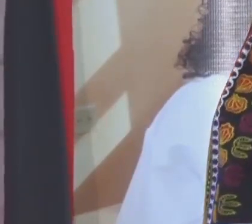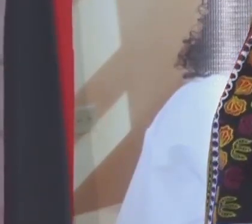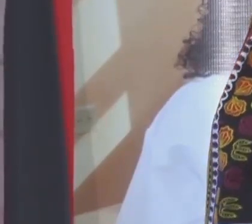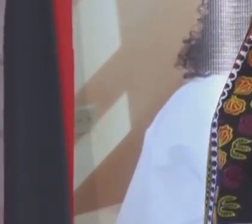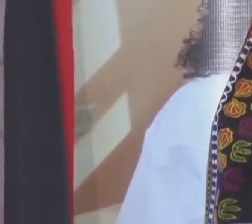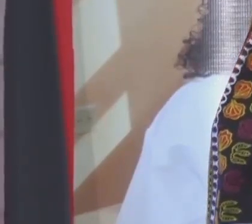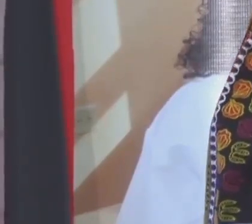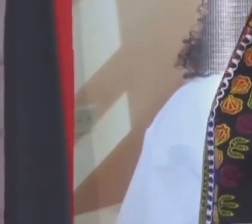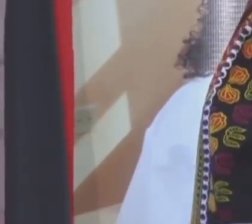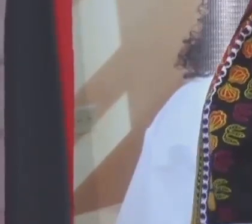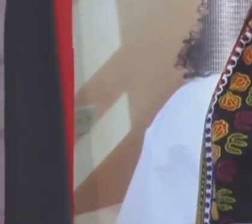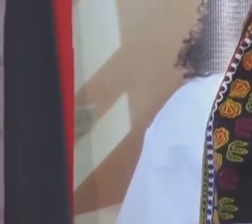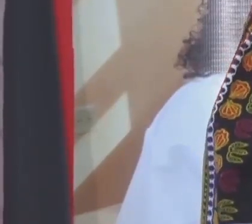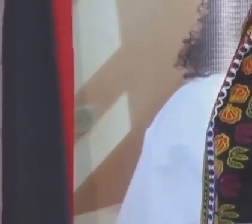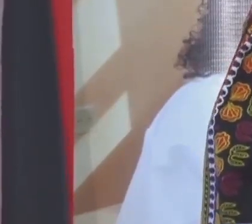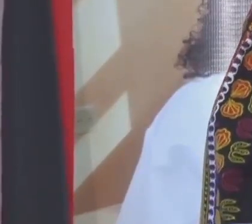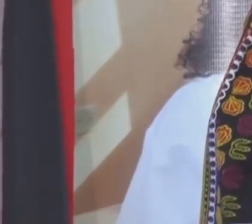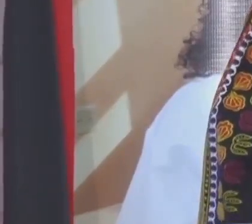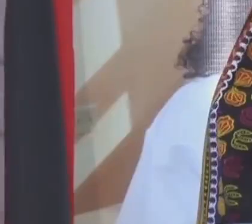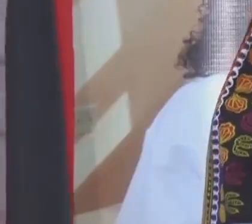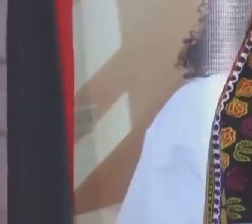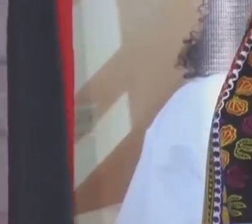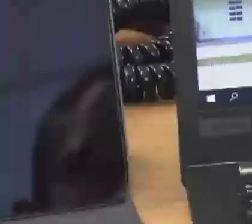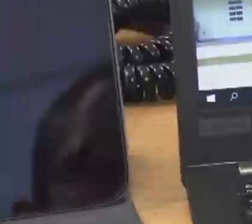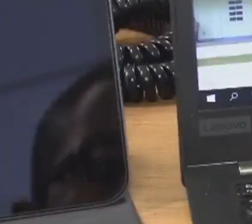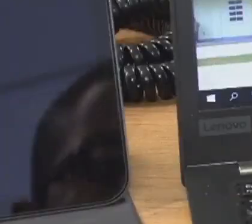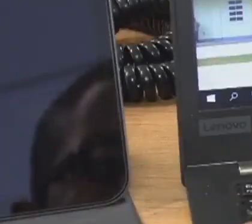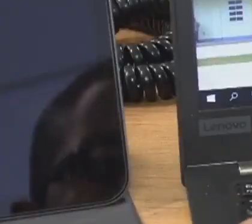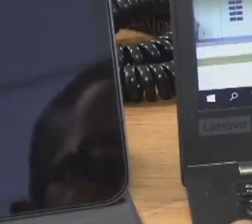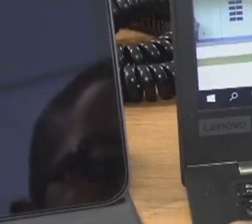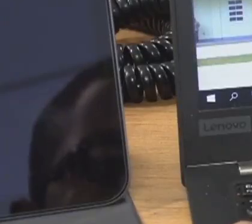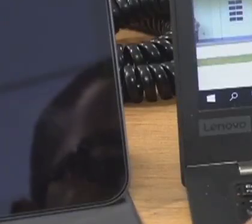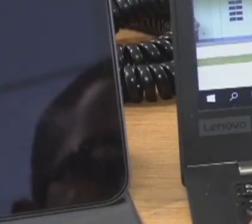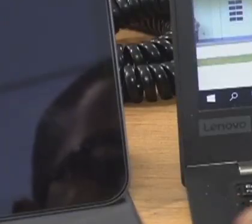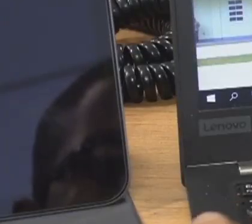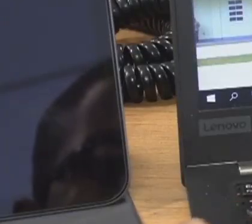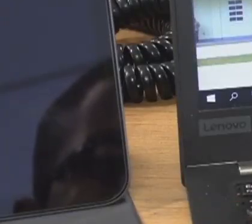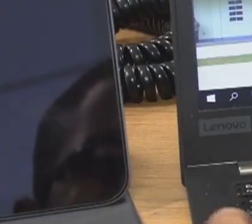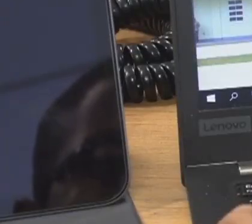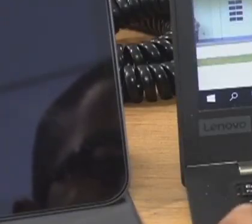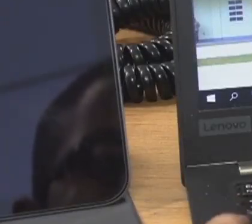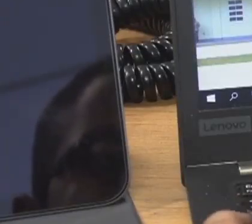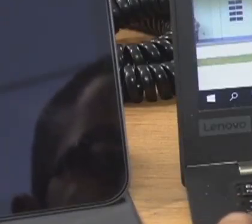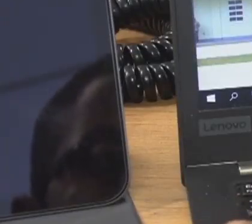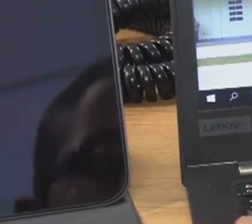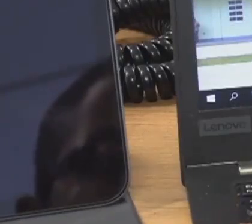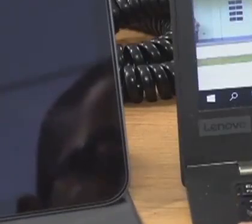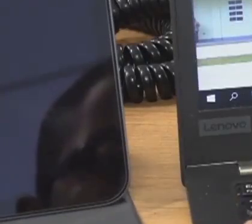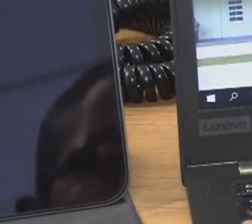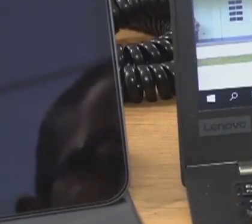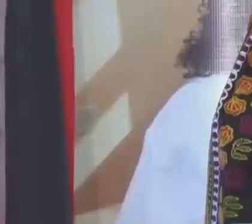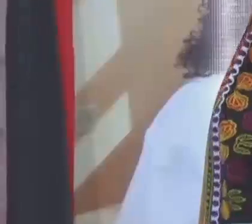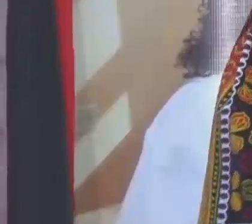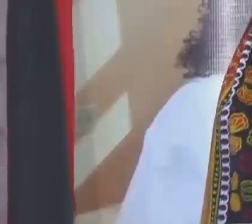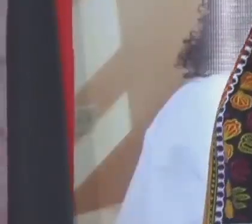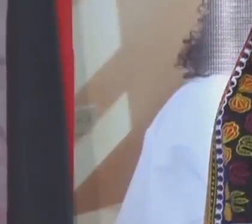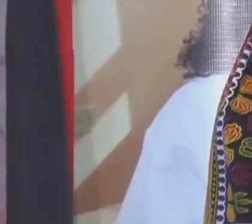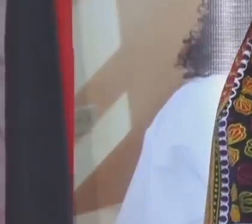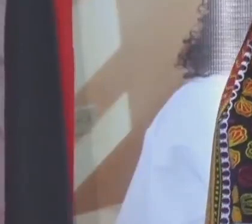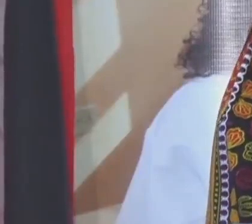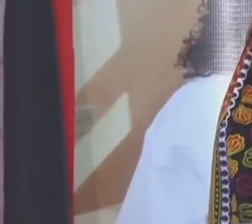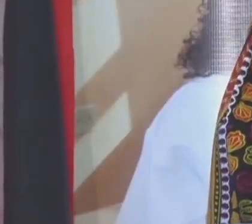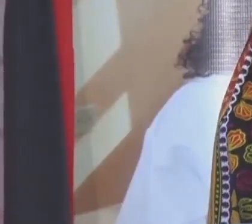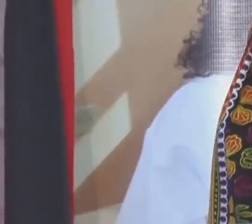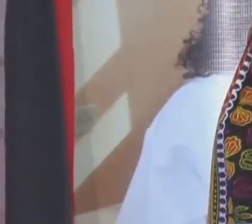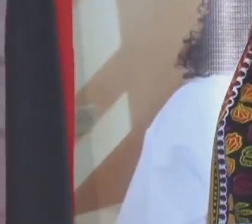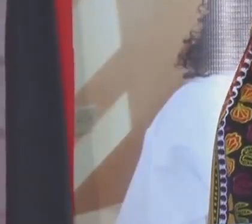with the learning loss in math and grammar through the provision of a service online, when we speak about digitizing